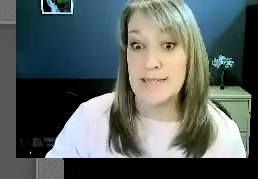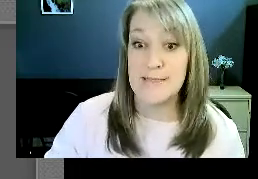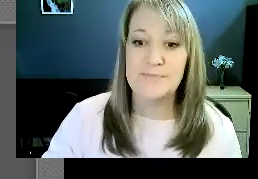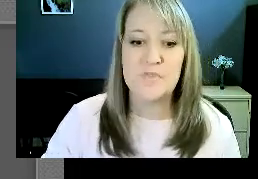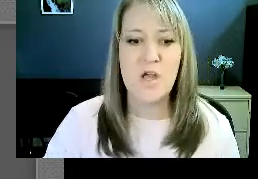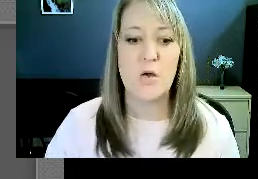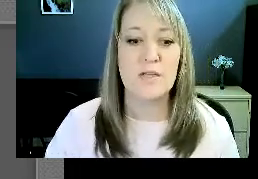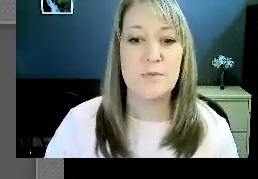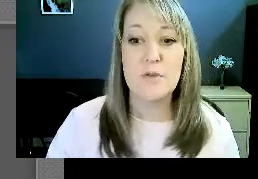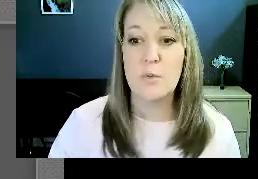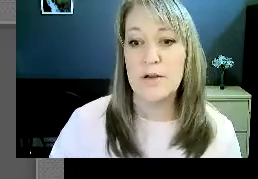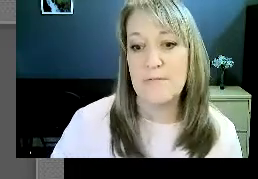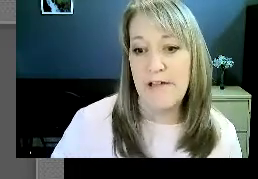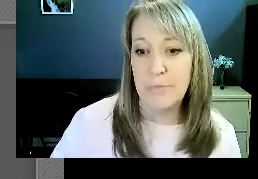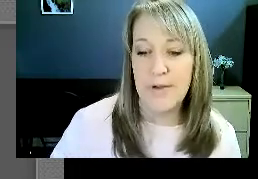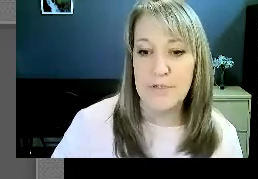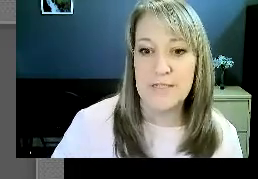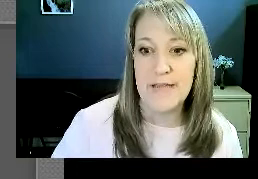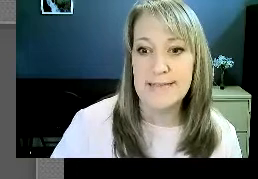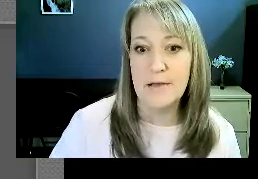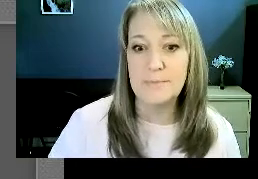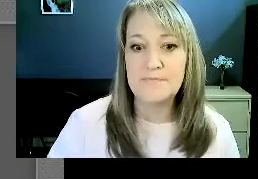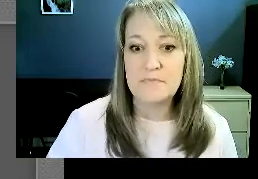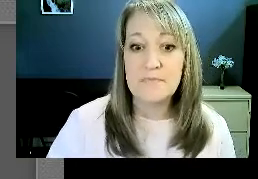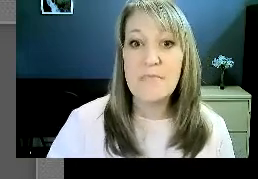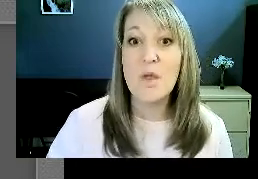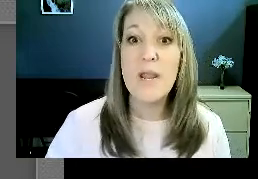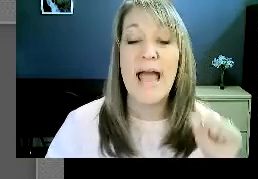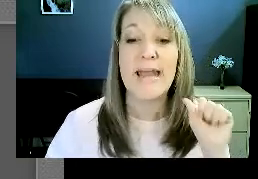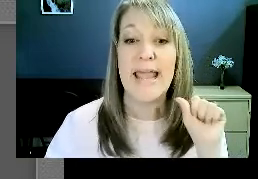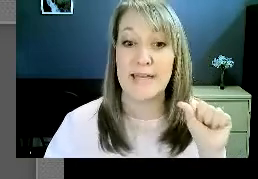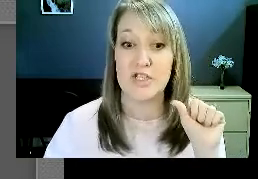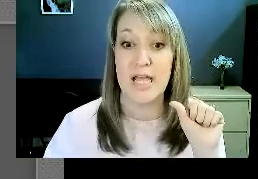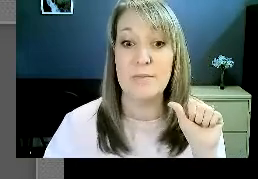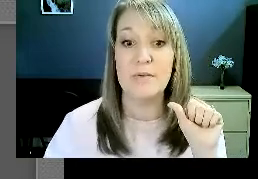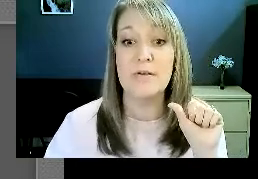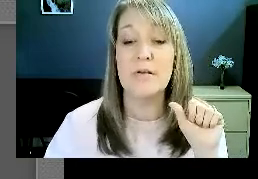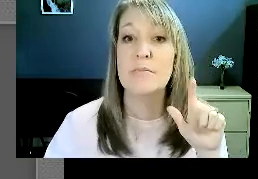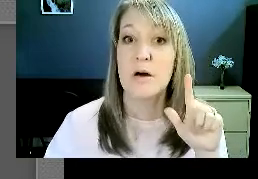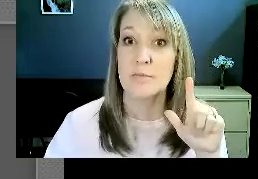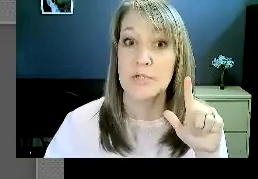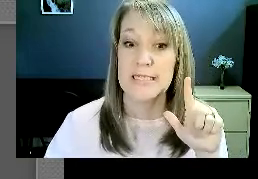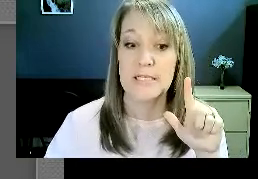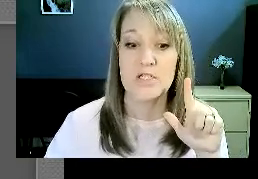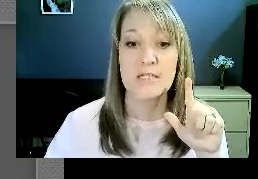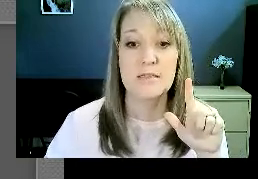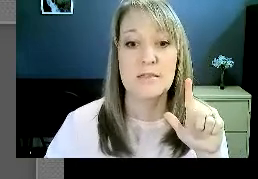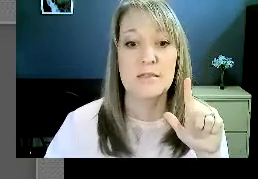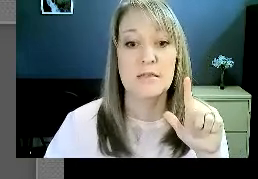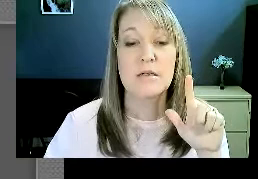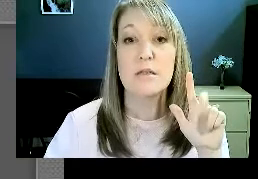non-manual signs. So let's review. What are the 5 parameters of ASL? We had hand shape, palm